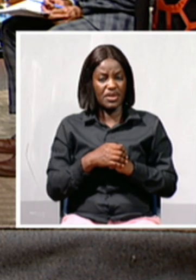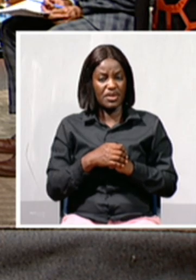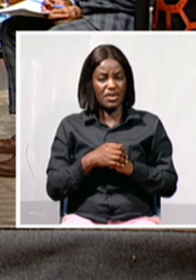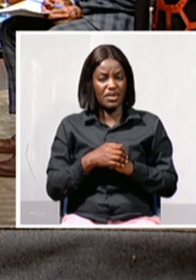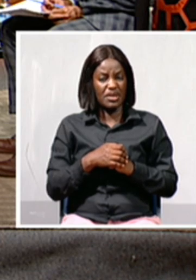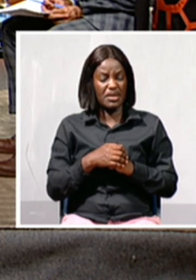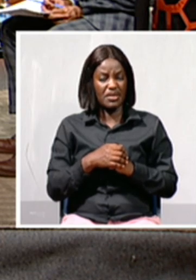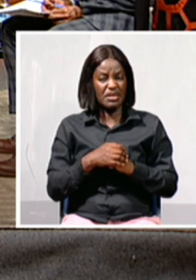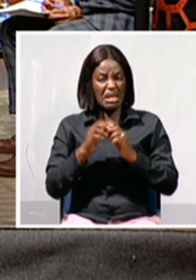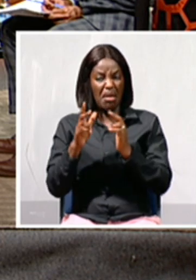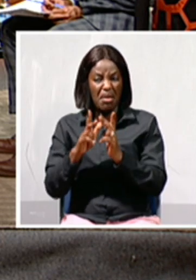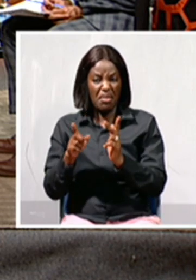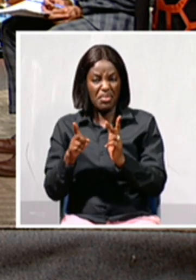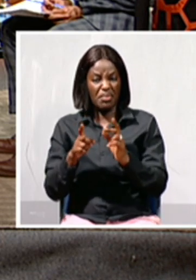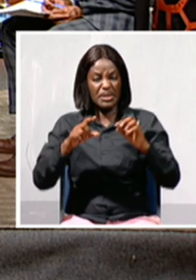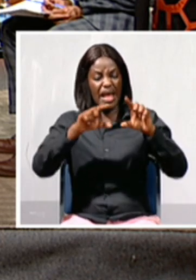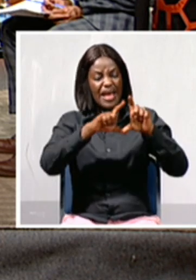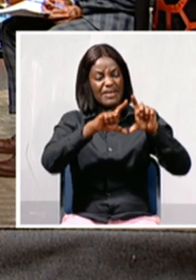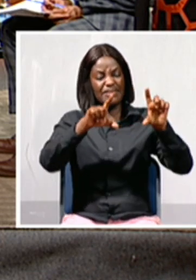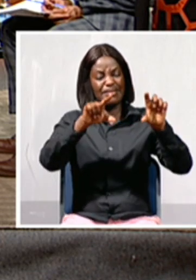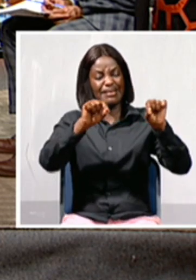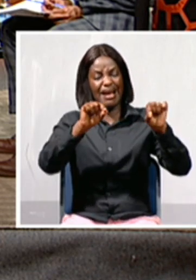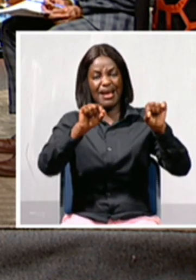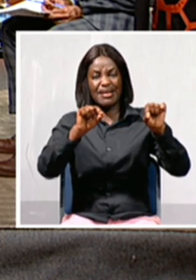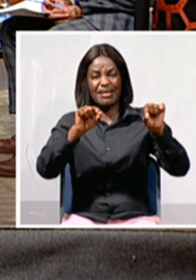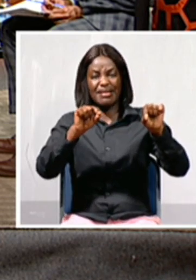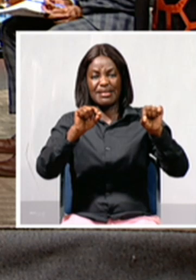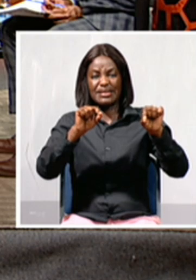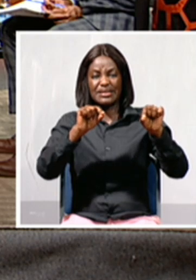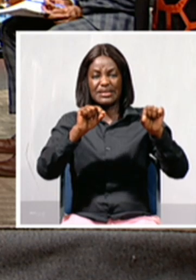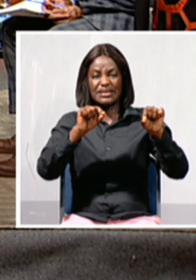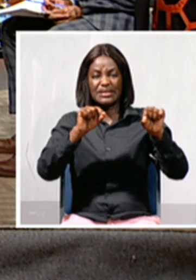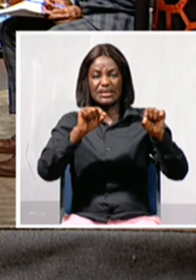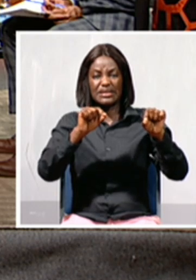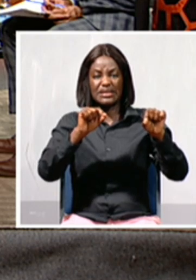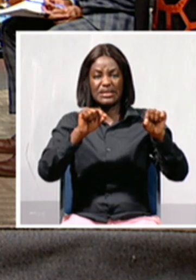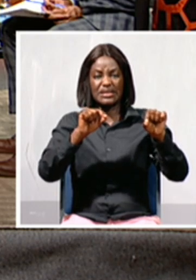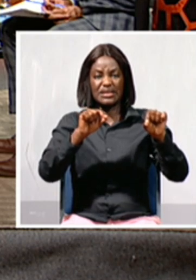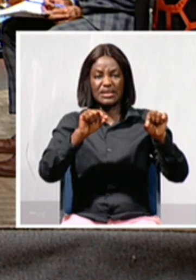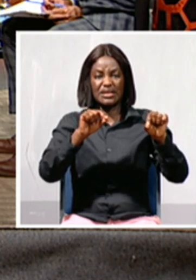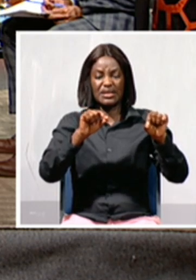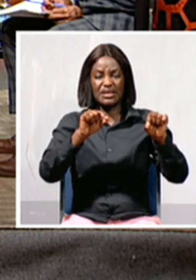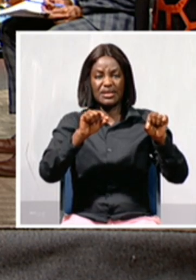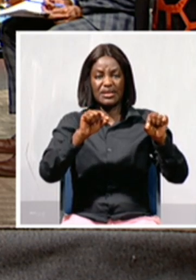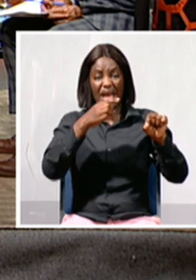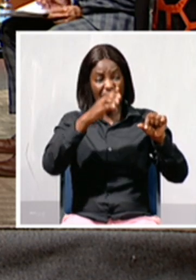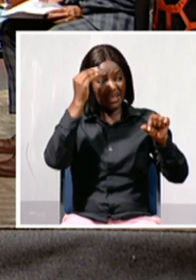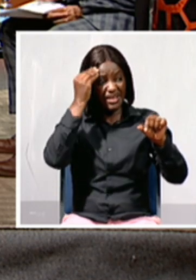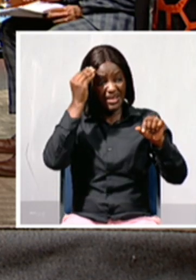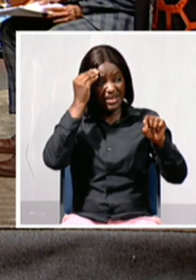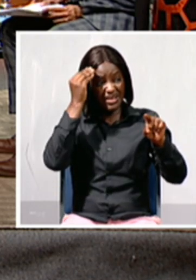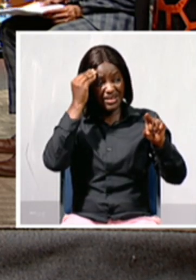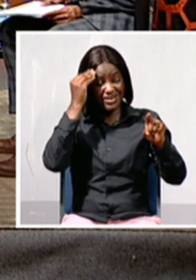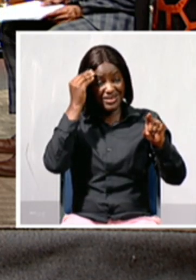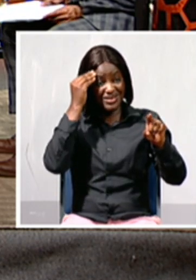These people are having voters registration cards. A lot of them, I think Mr. Devet is well aware of this. A Thank